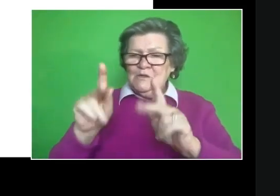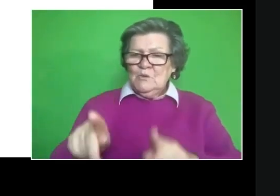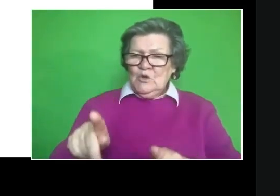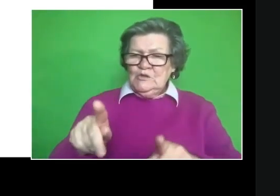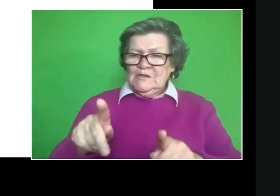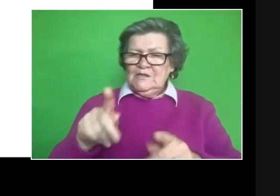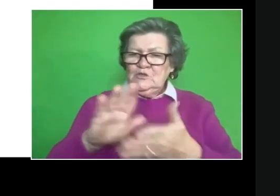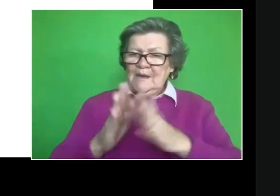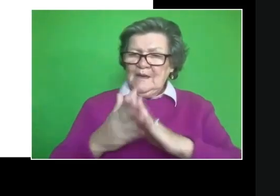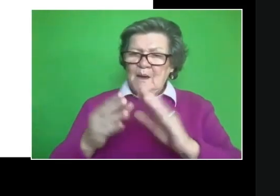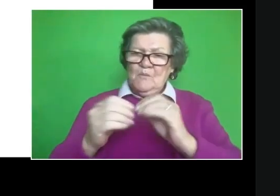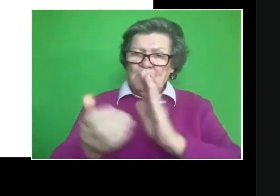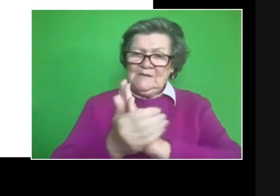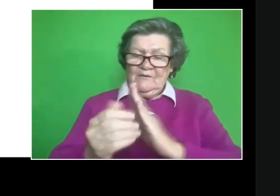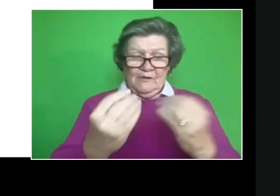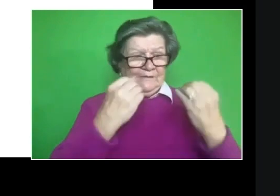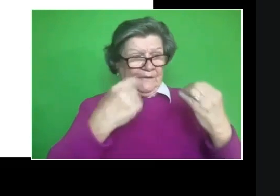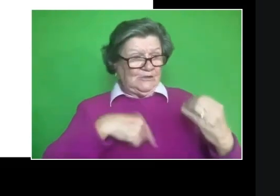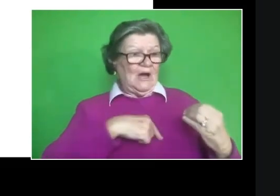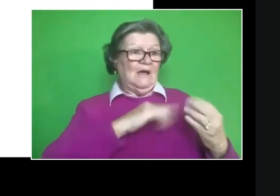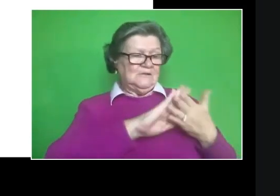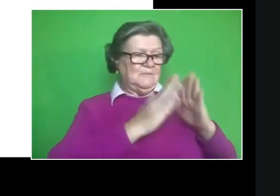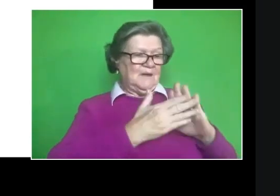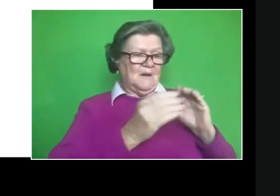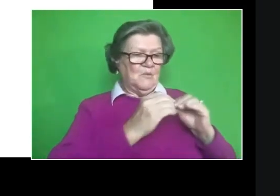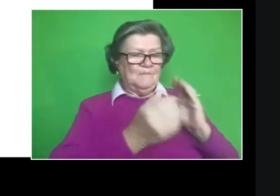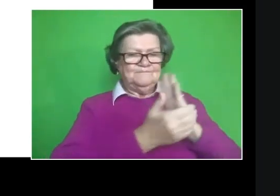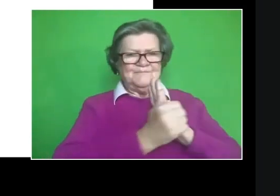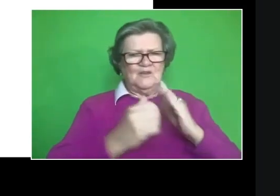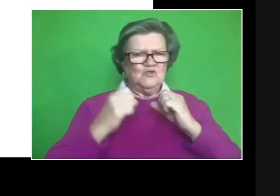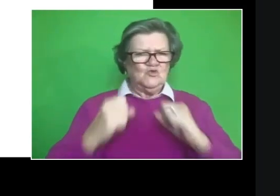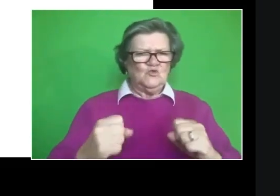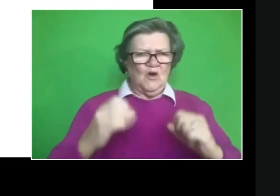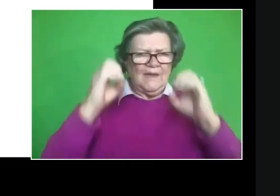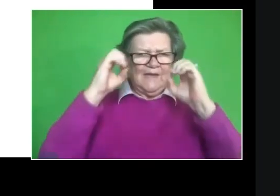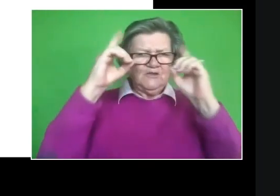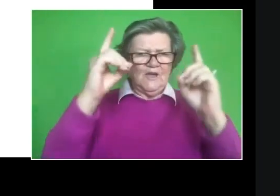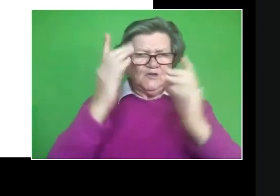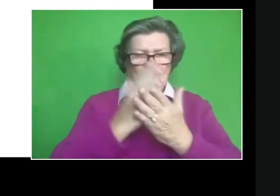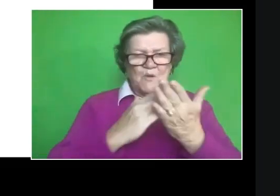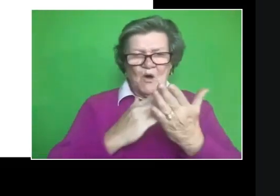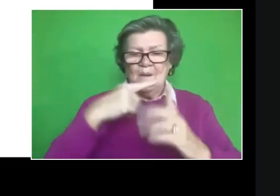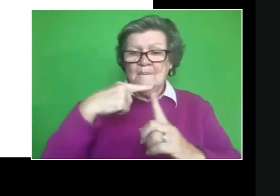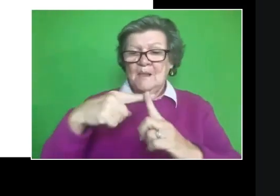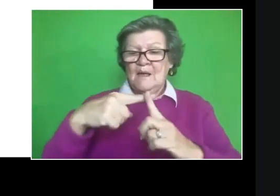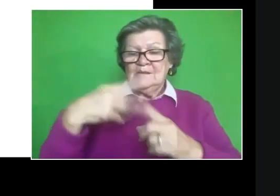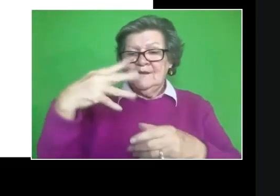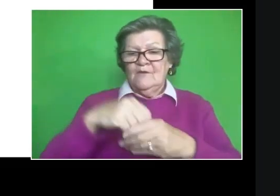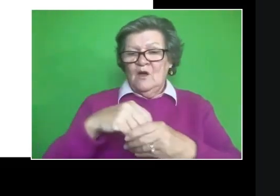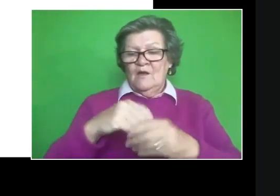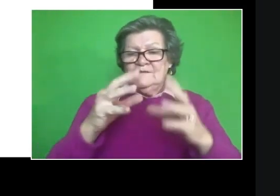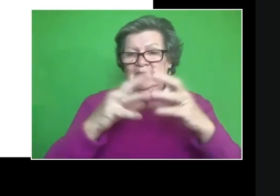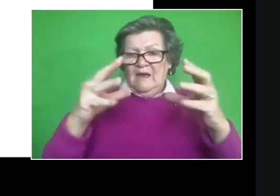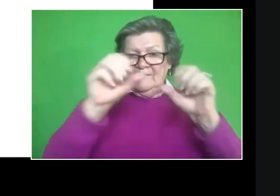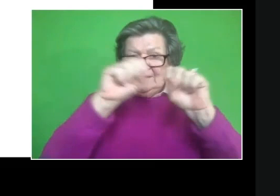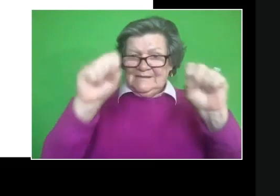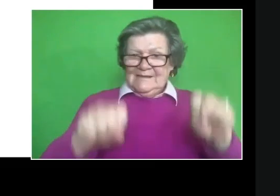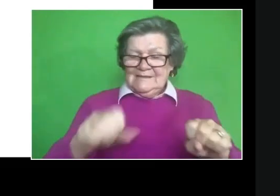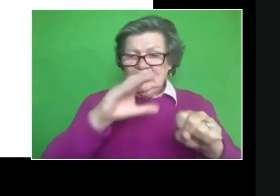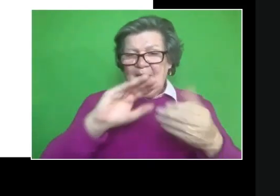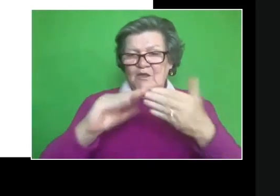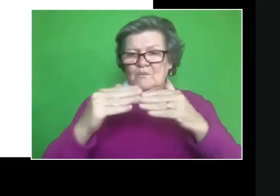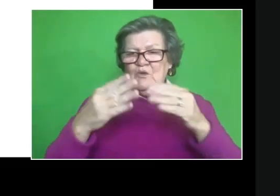more skillful. So it's really strong educational component. And it really involves a lot of system and community-wide collaboration.